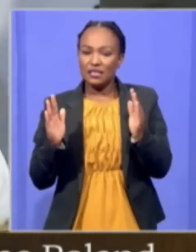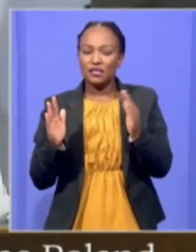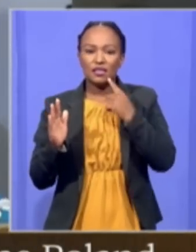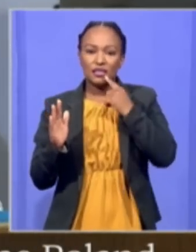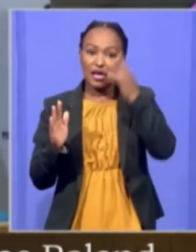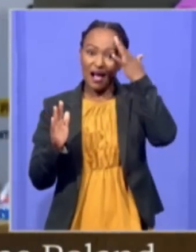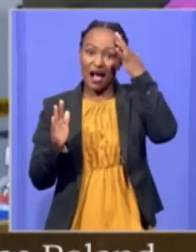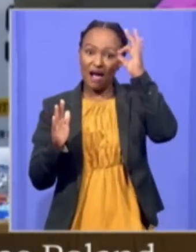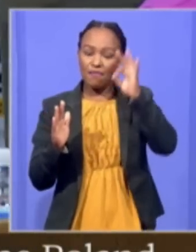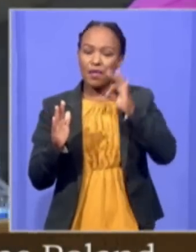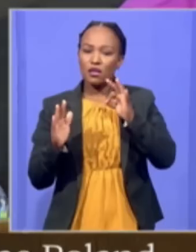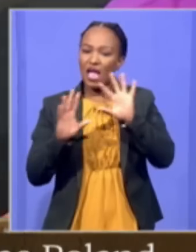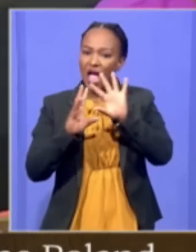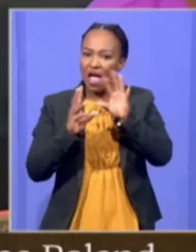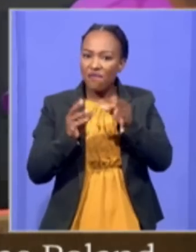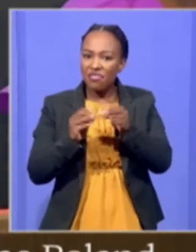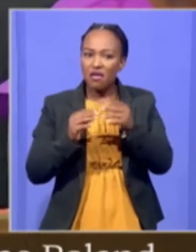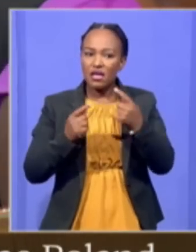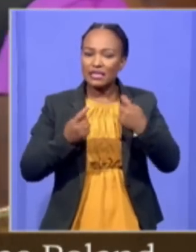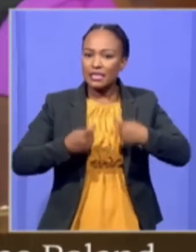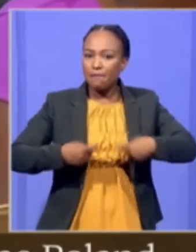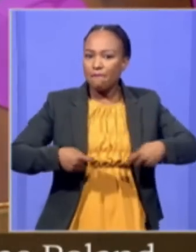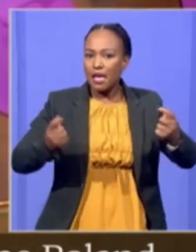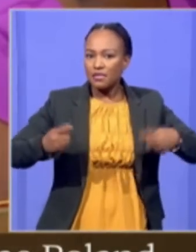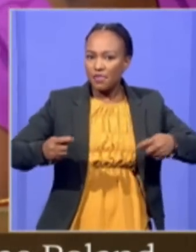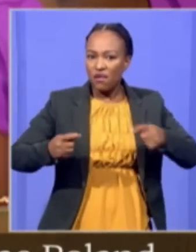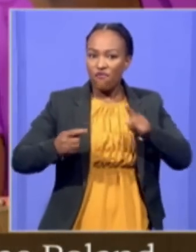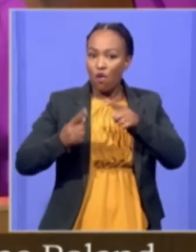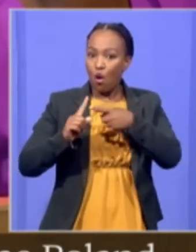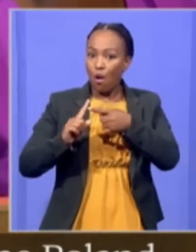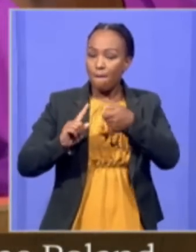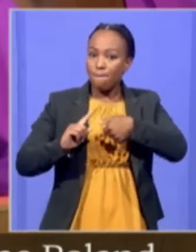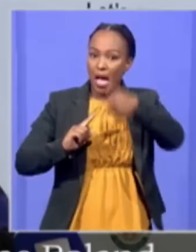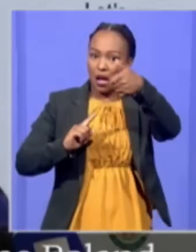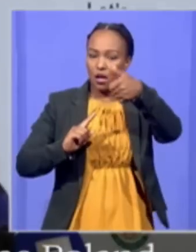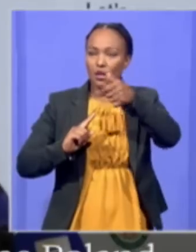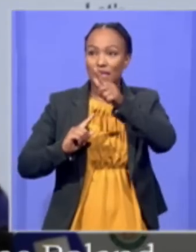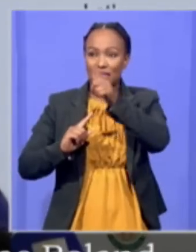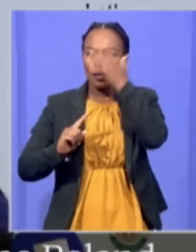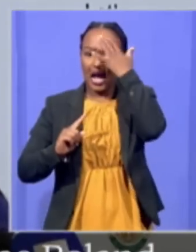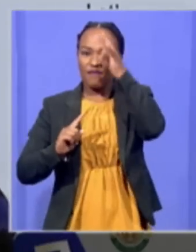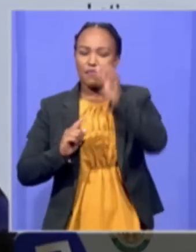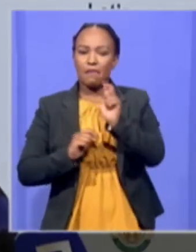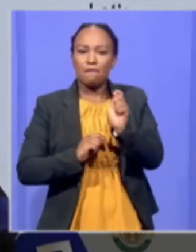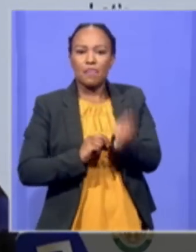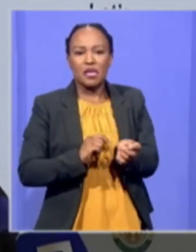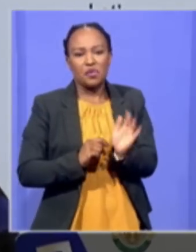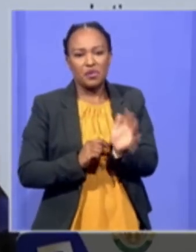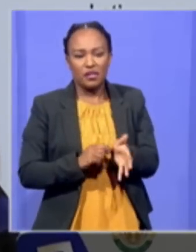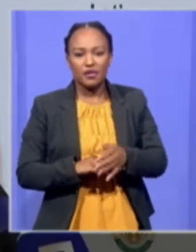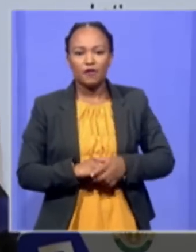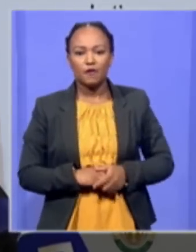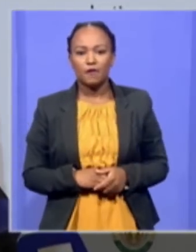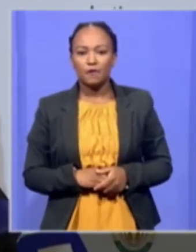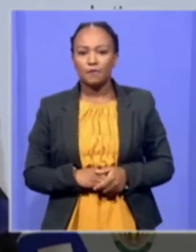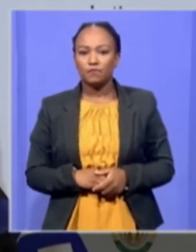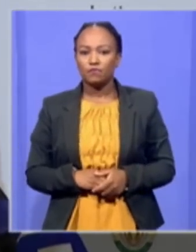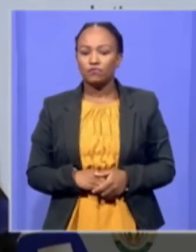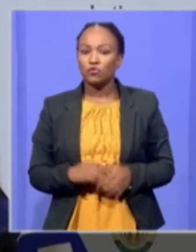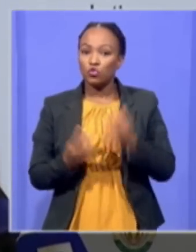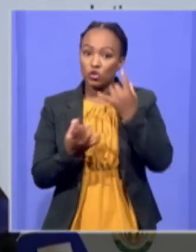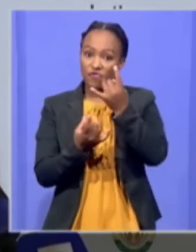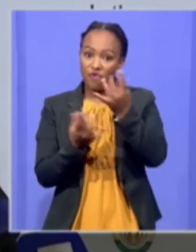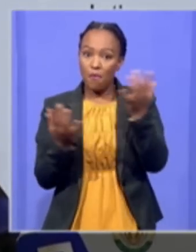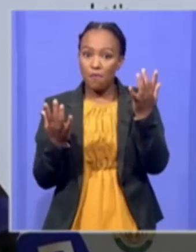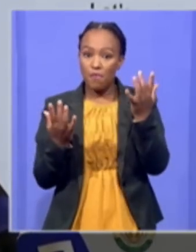lefelela ditshenyagalelo ka moka tša go bušetšwa nageng ya gabo. We can indicate that the deportation will take